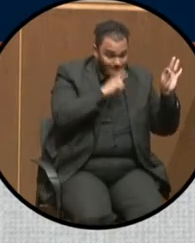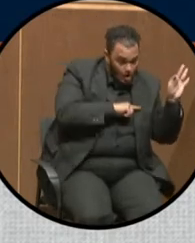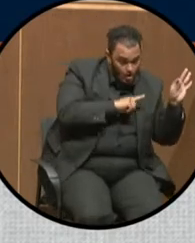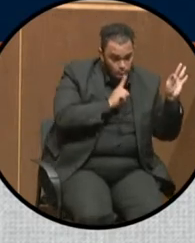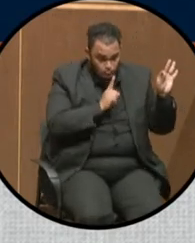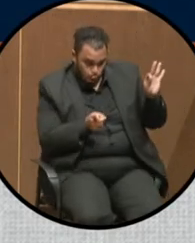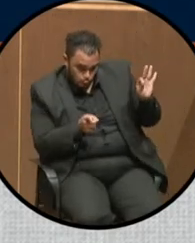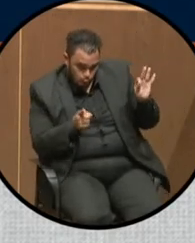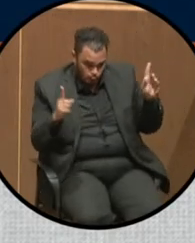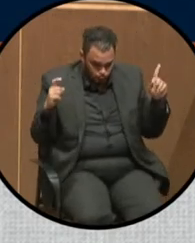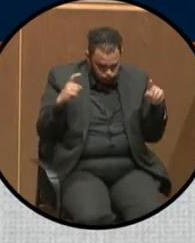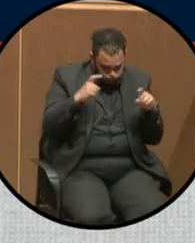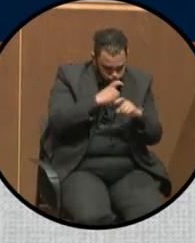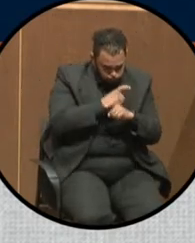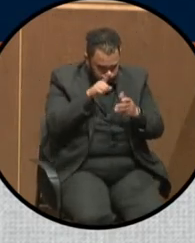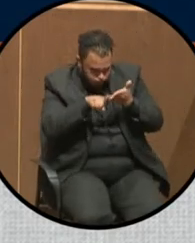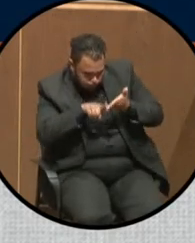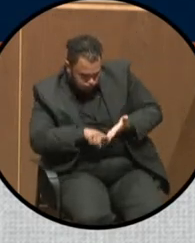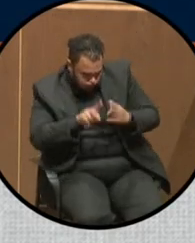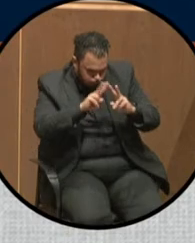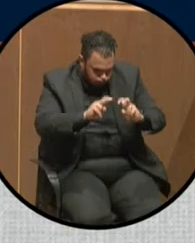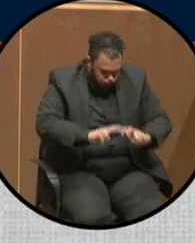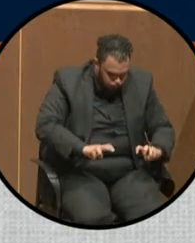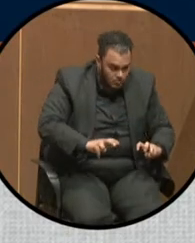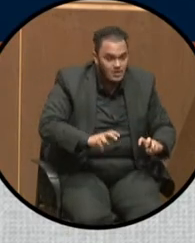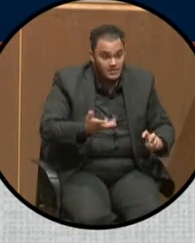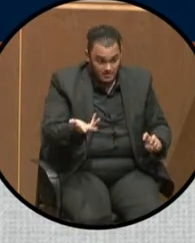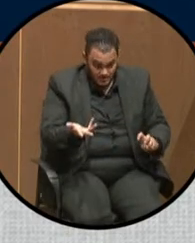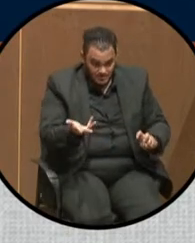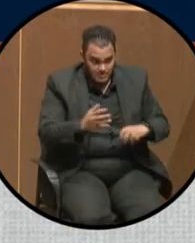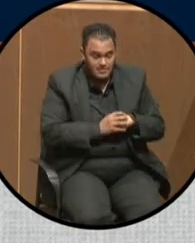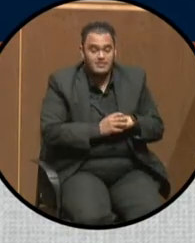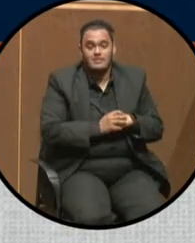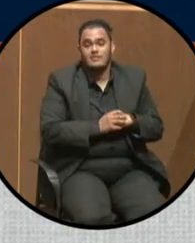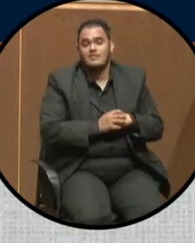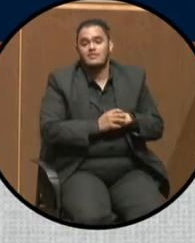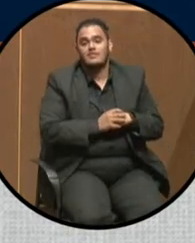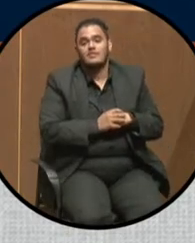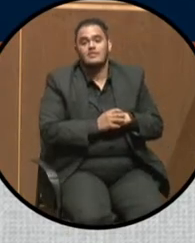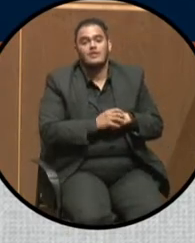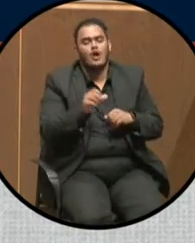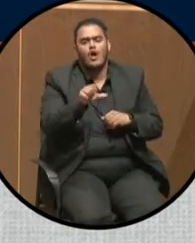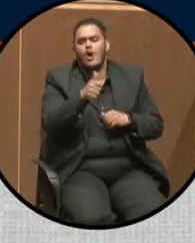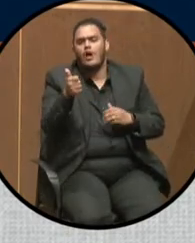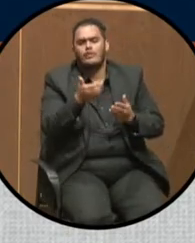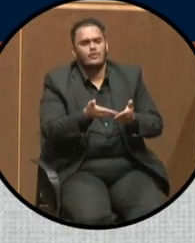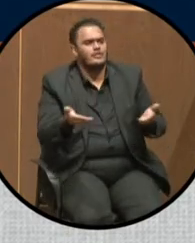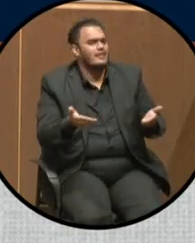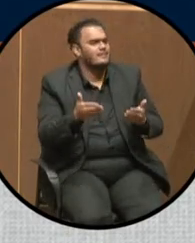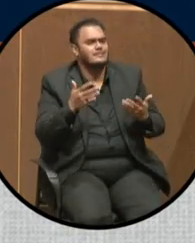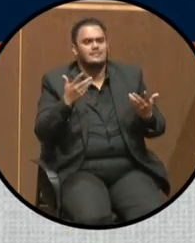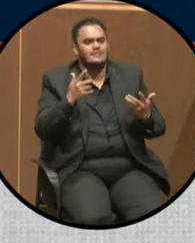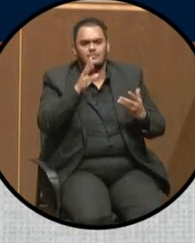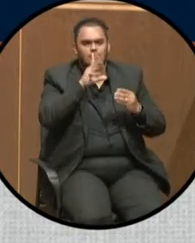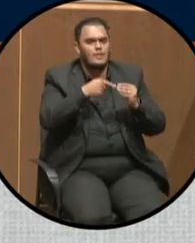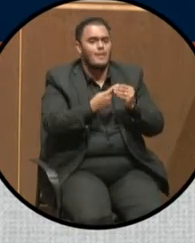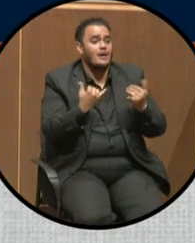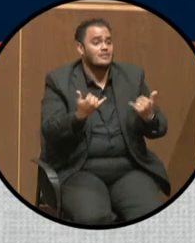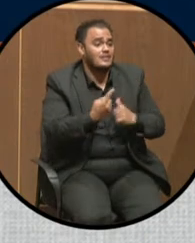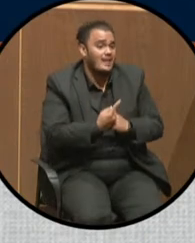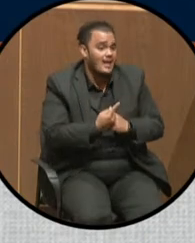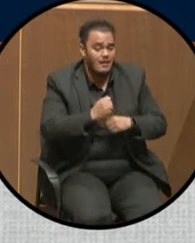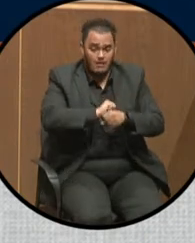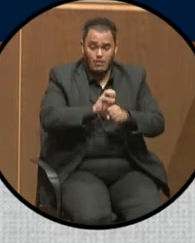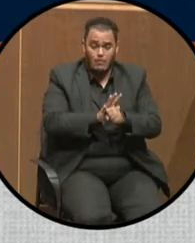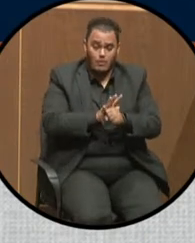in addition to part B of this, is some other things that were brought up today, like the Delta variant. In the